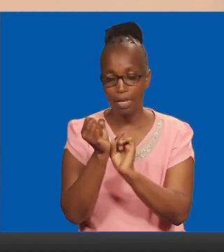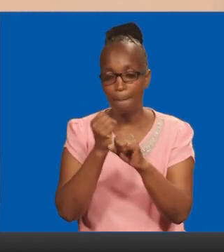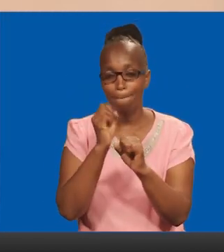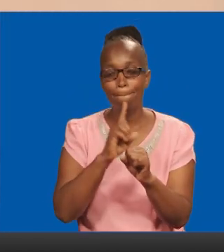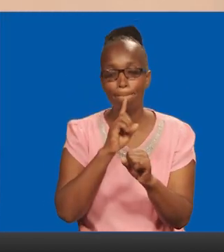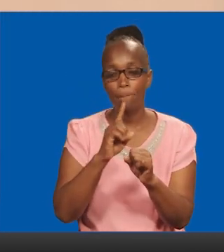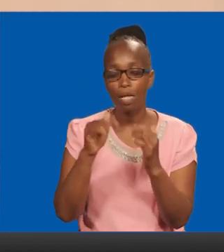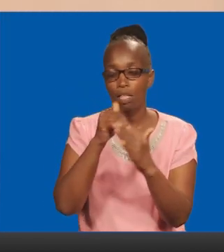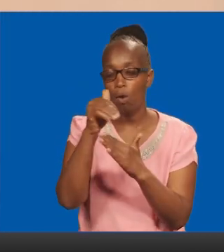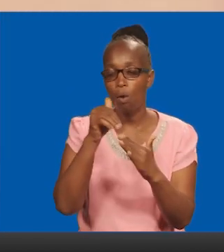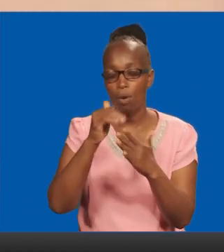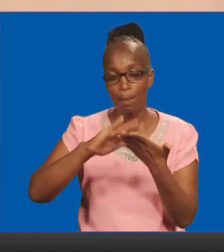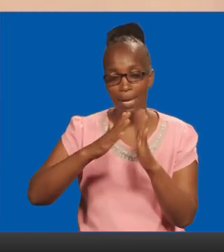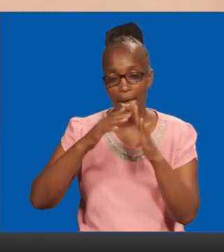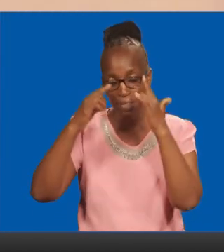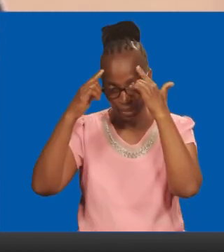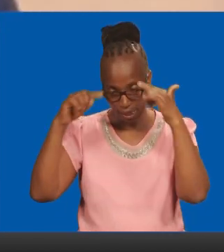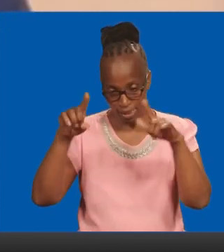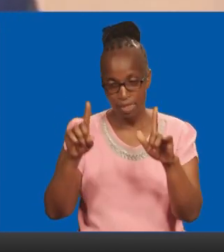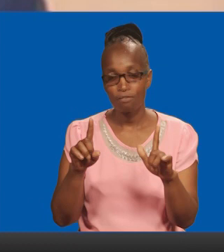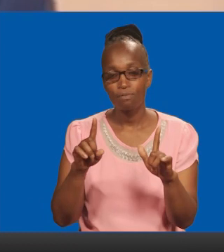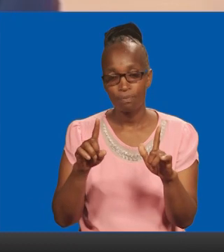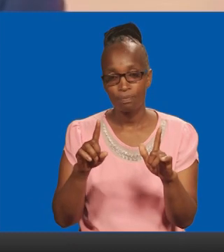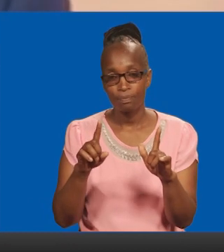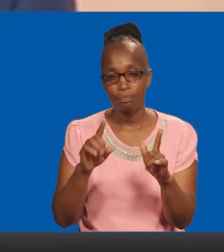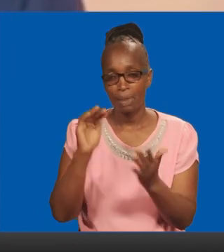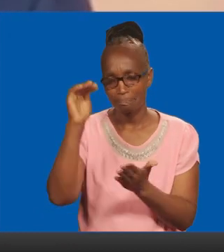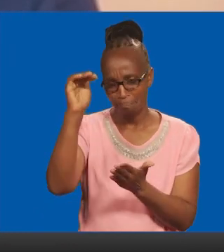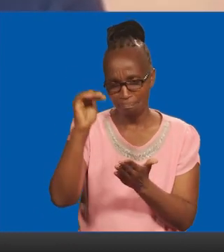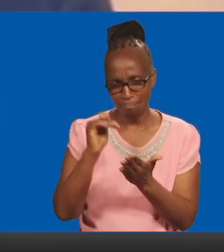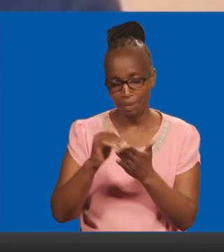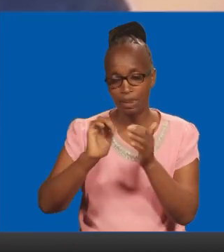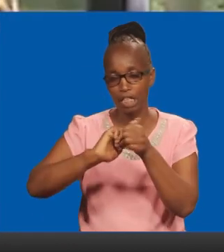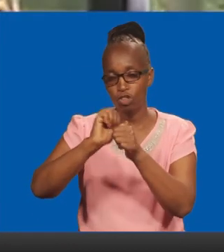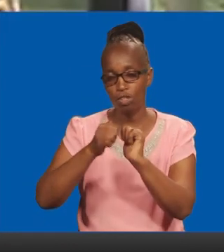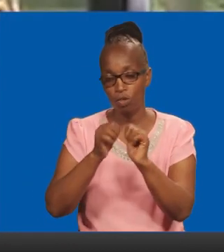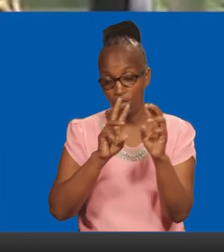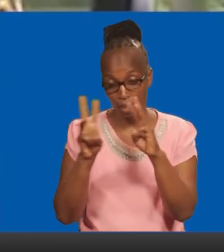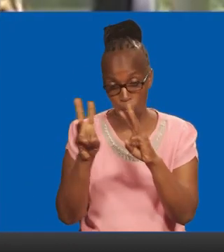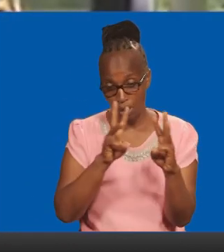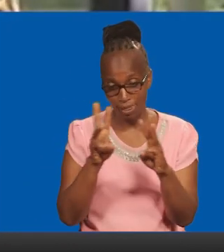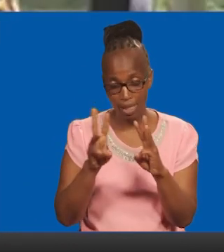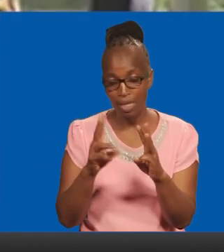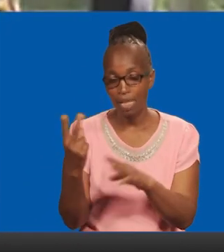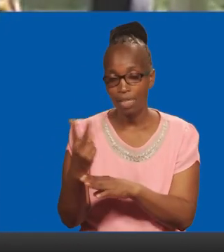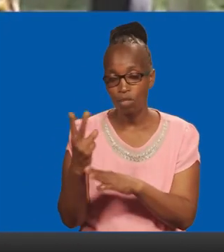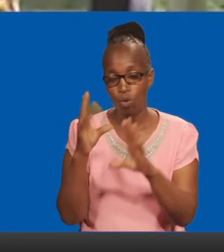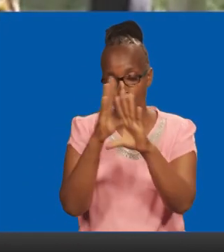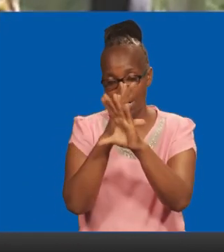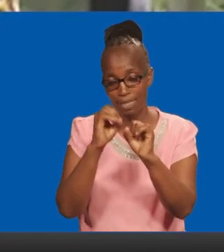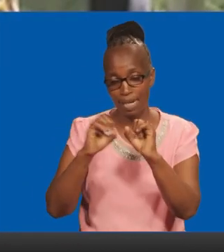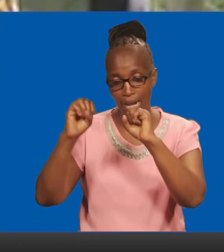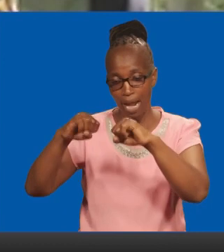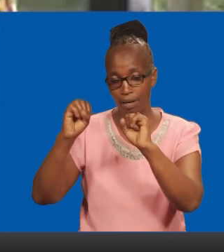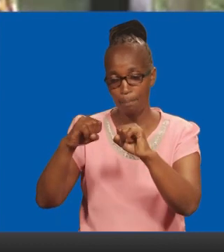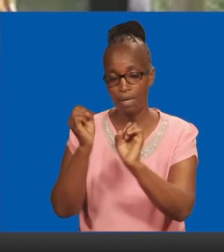pipeline, and we are committed to ensuring their successful implementation. Na ili kupunguza madhara ya mabadiliko ya tabia